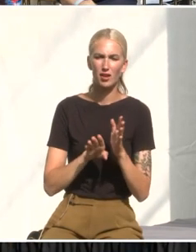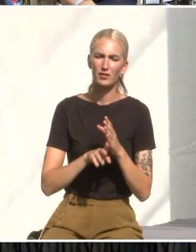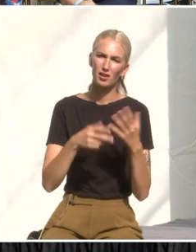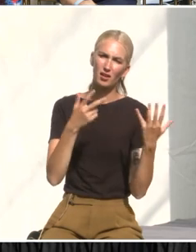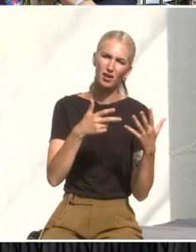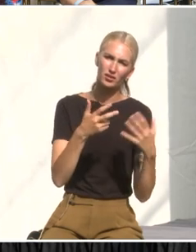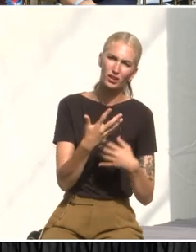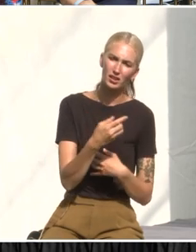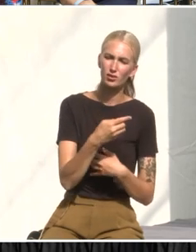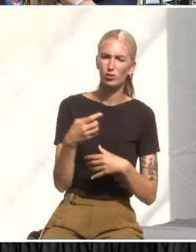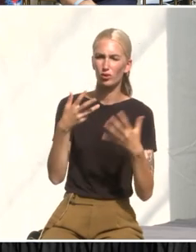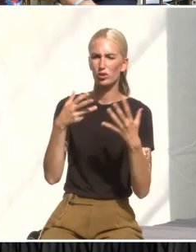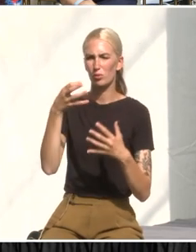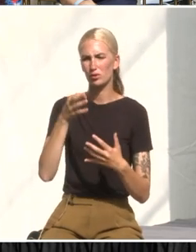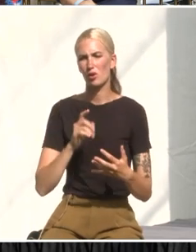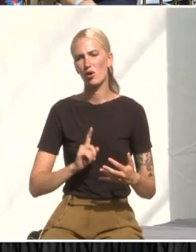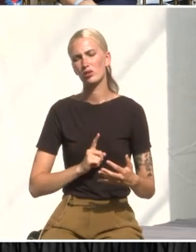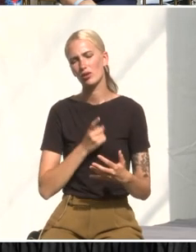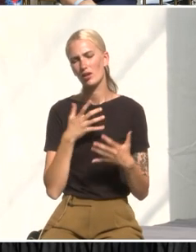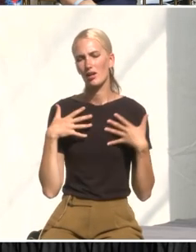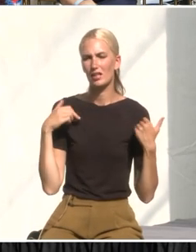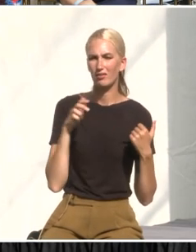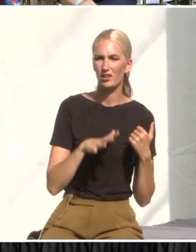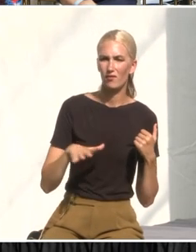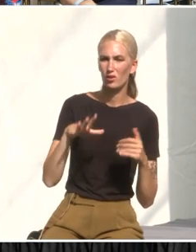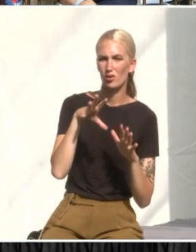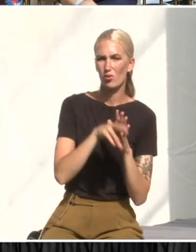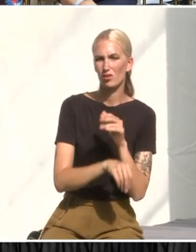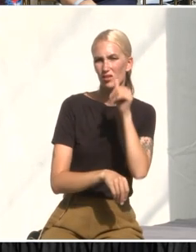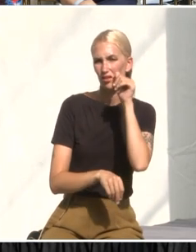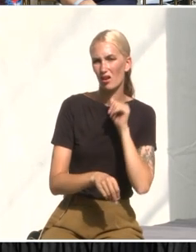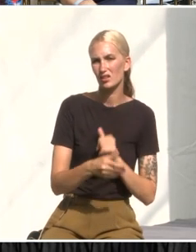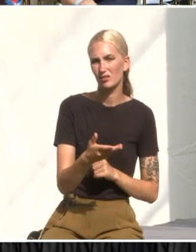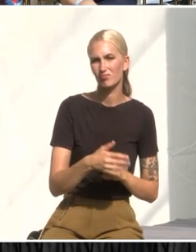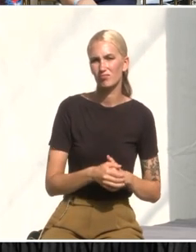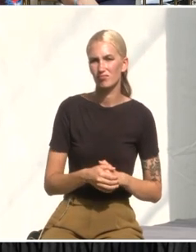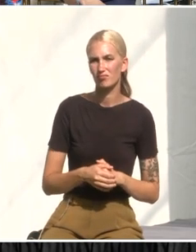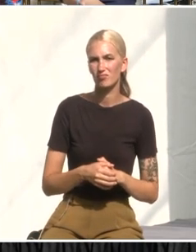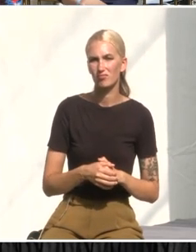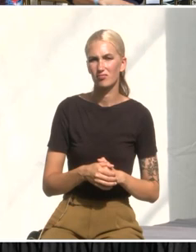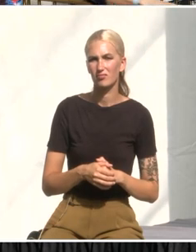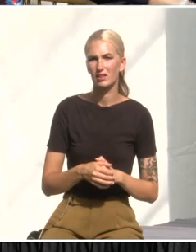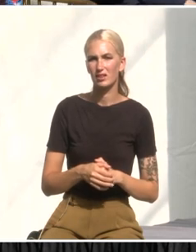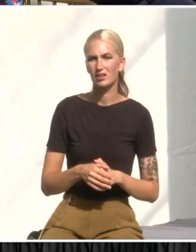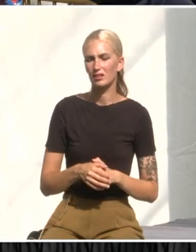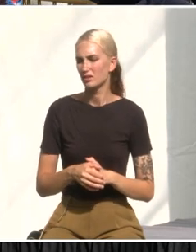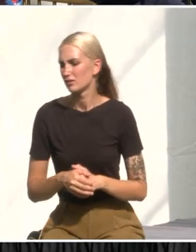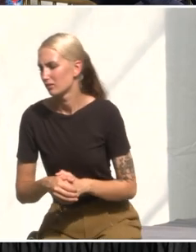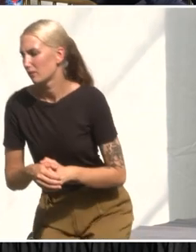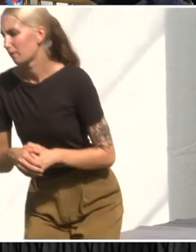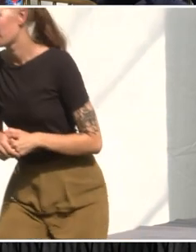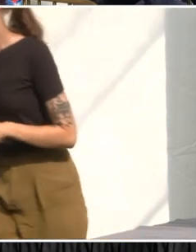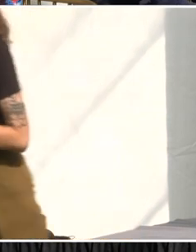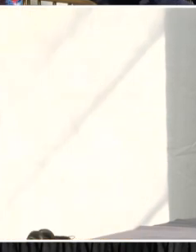90% of Finnish social and health field is women. And it's not a bad thing, but